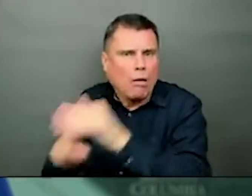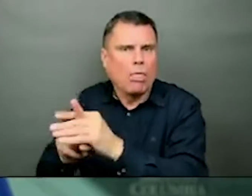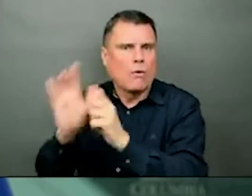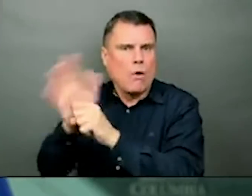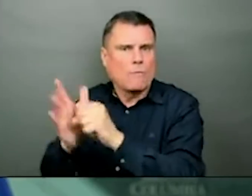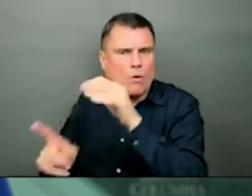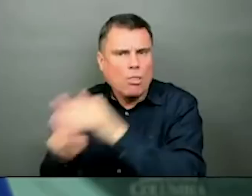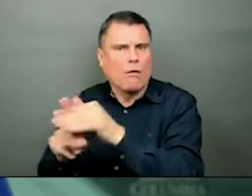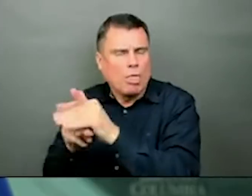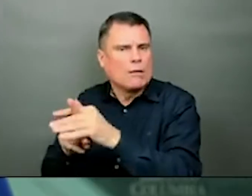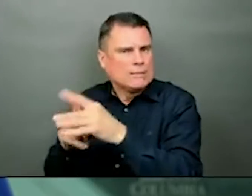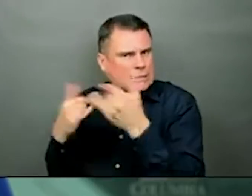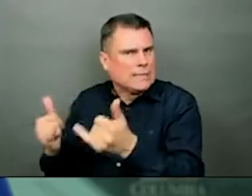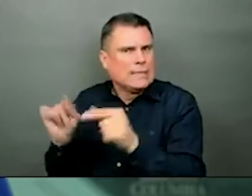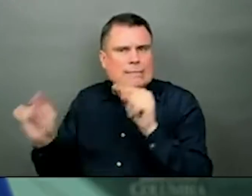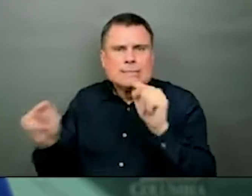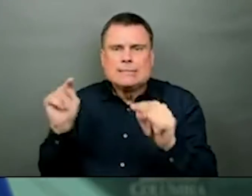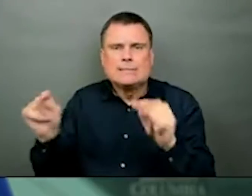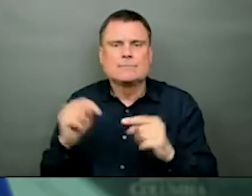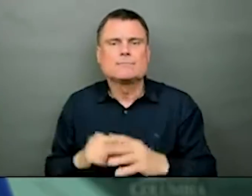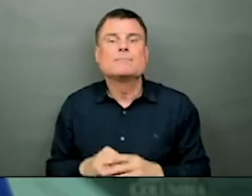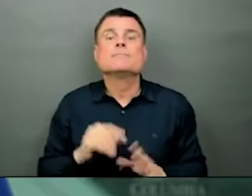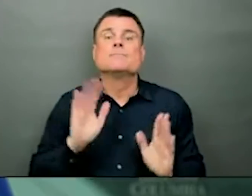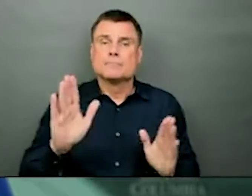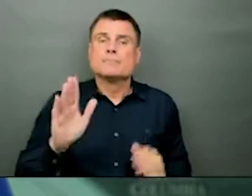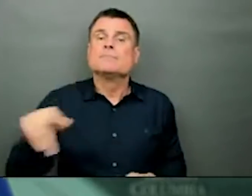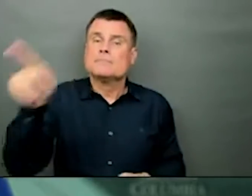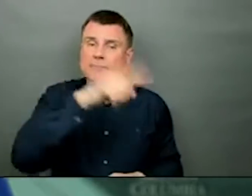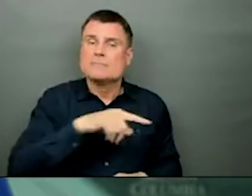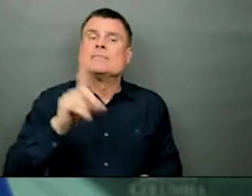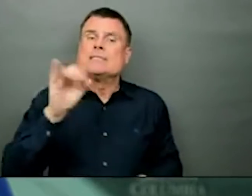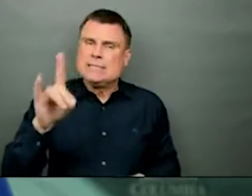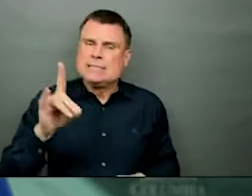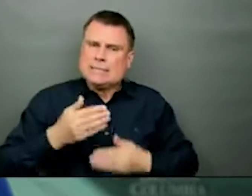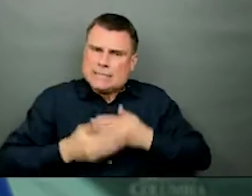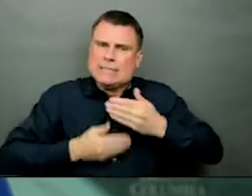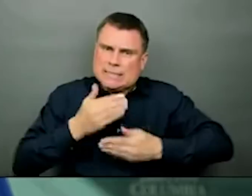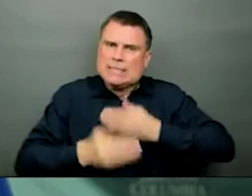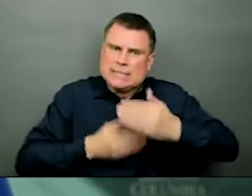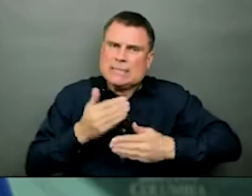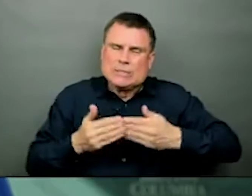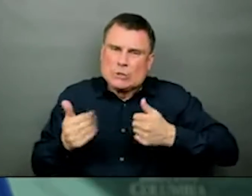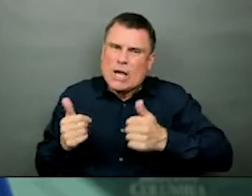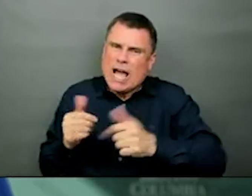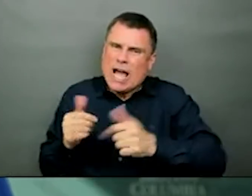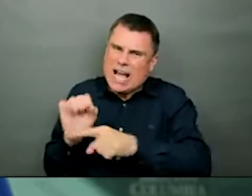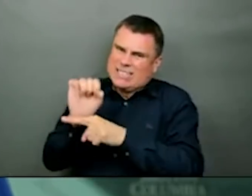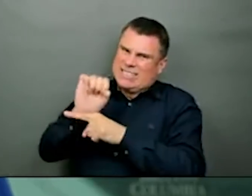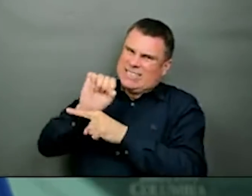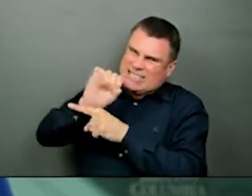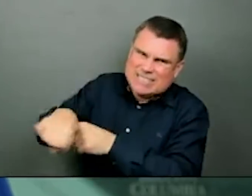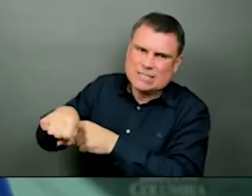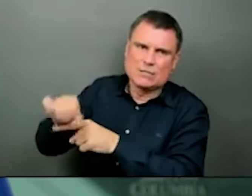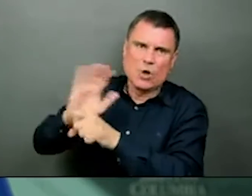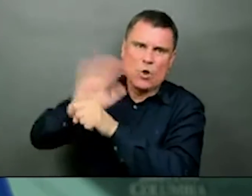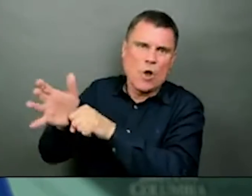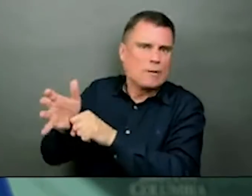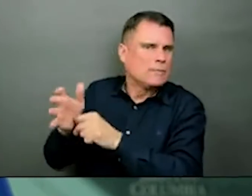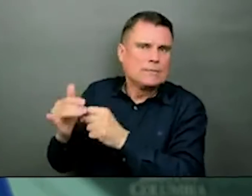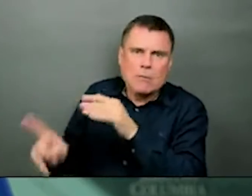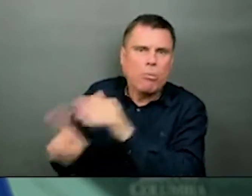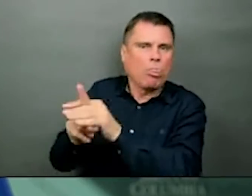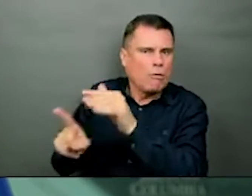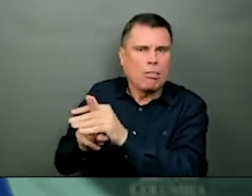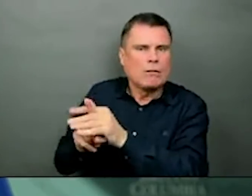George Derby and Burnaby, amongst others. That this is a very, very difficult time,